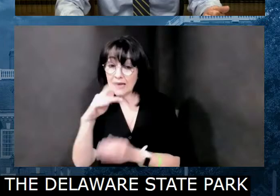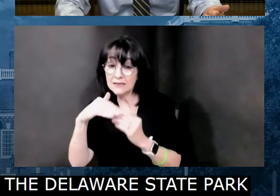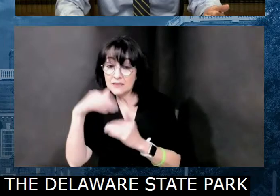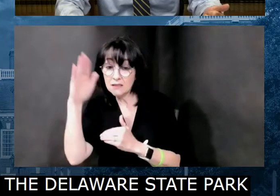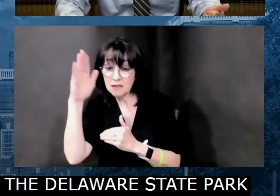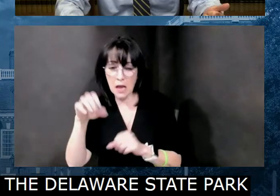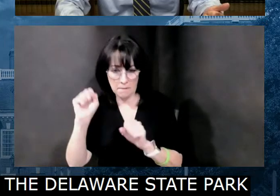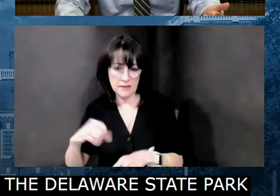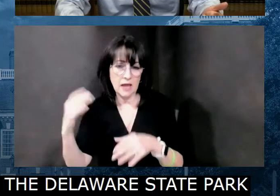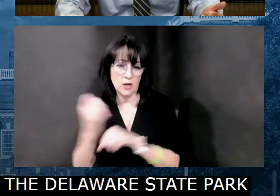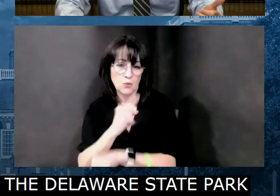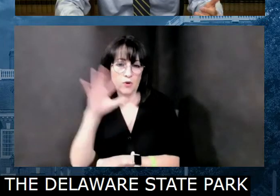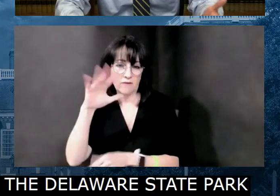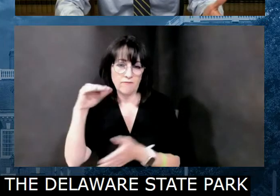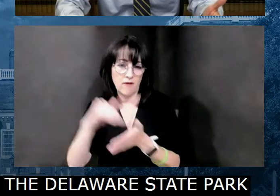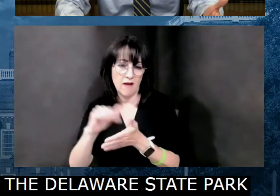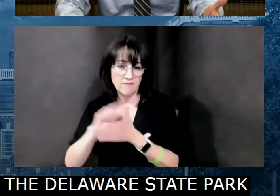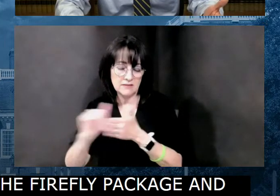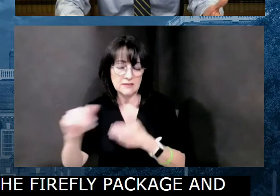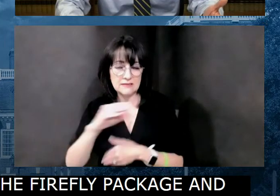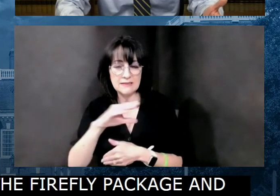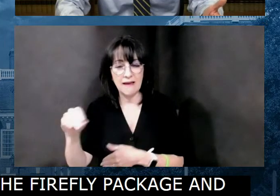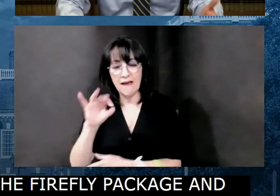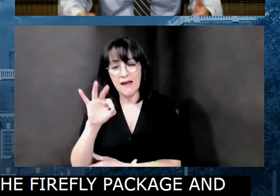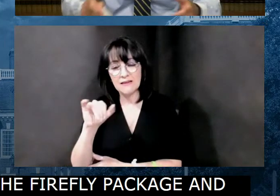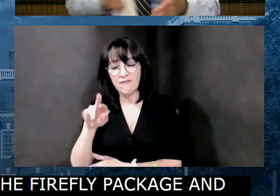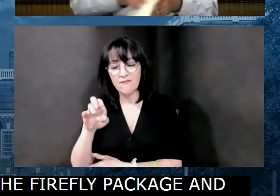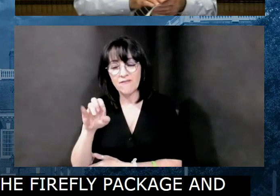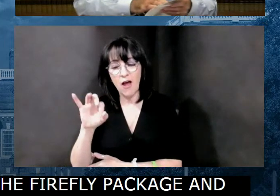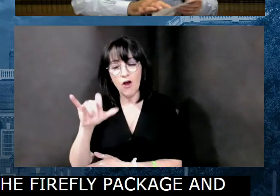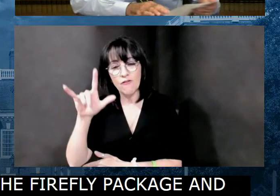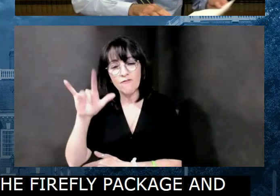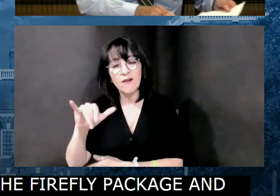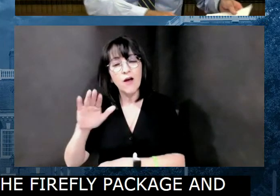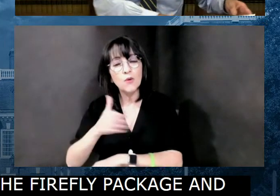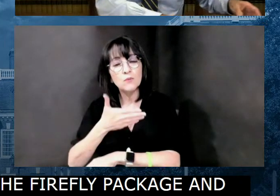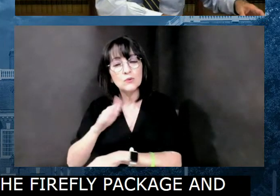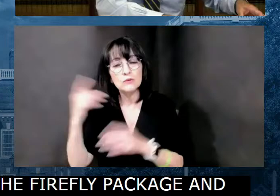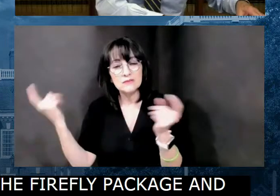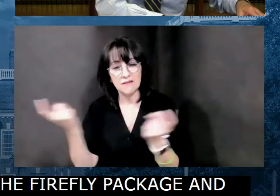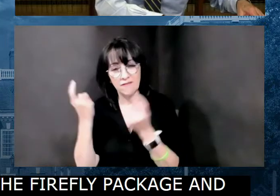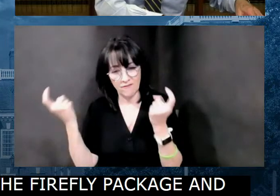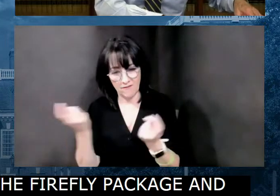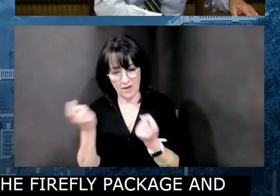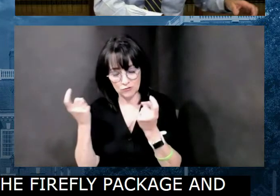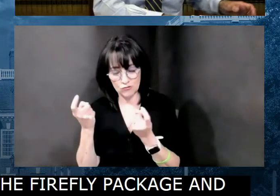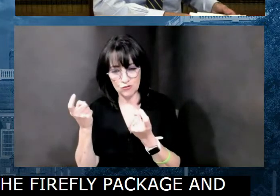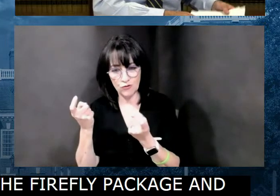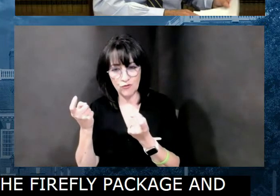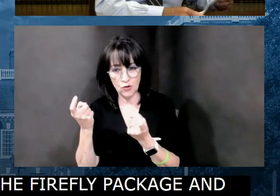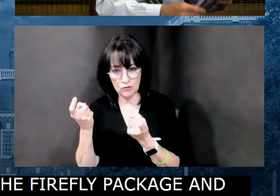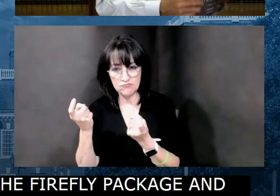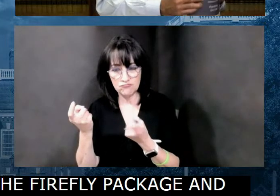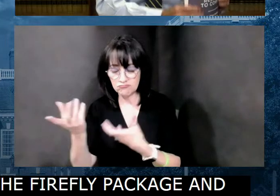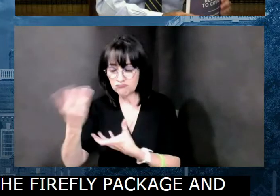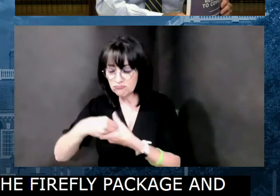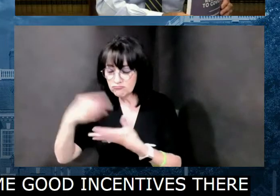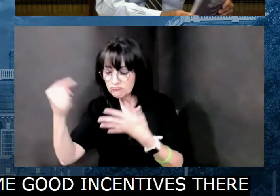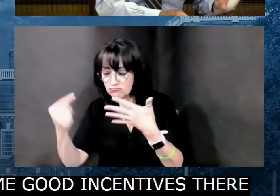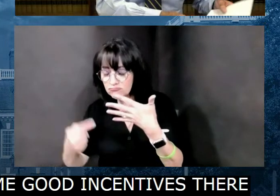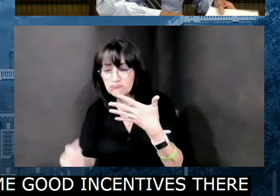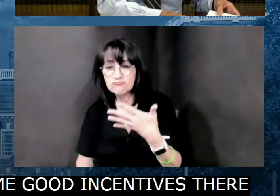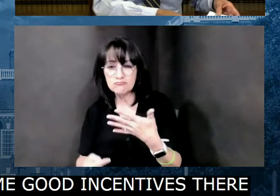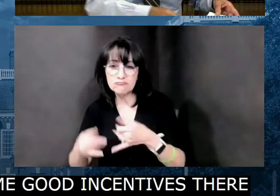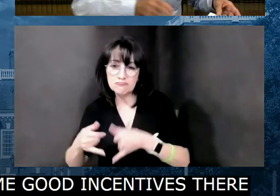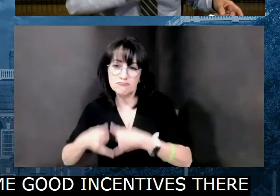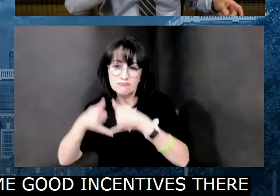for $5,000. So some good incentives there to make sure you get vaccinated. We'll have additional big drawings